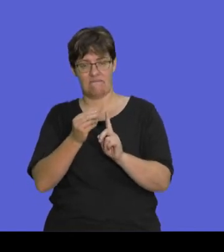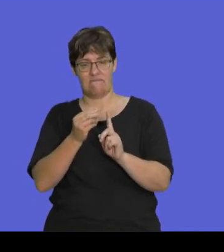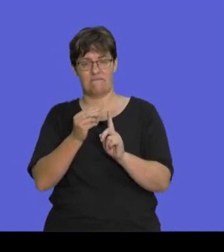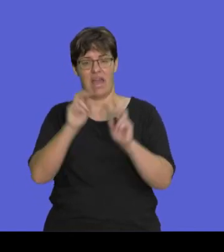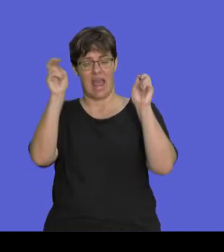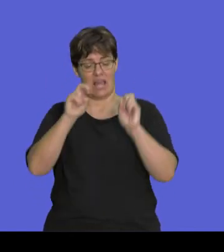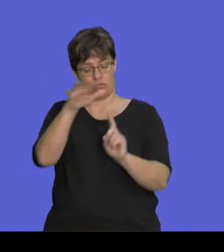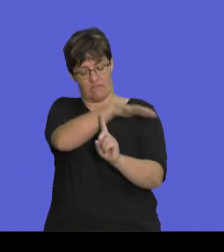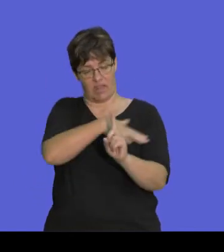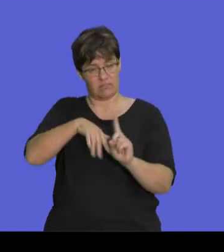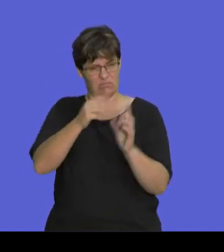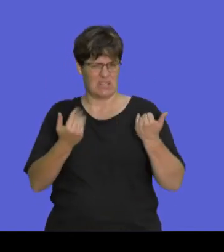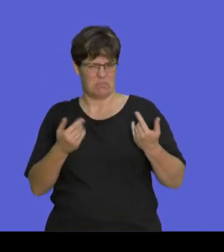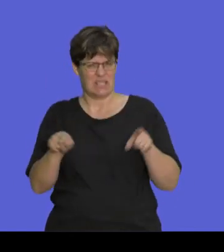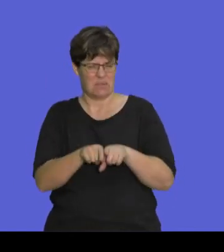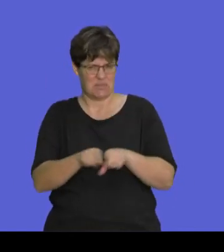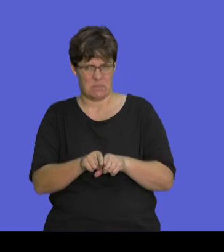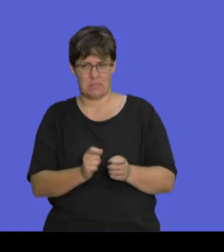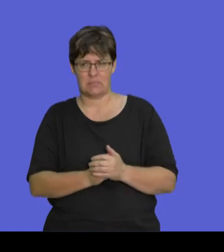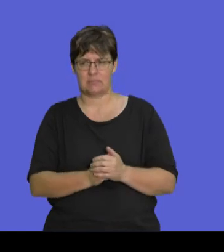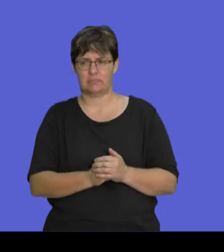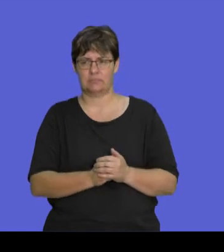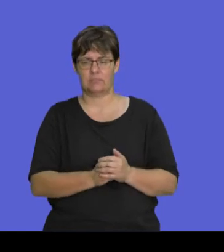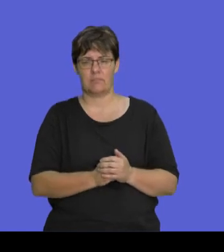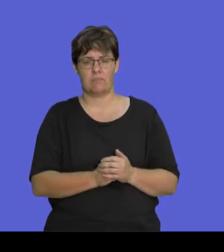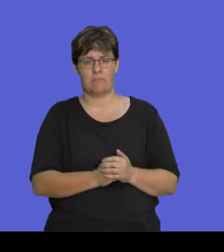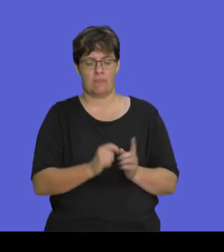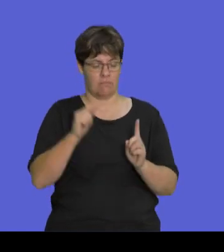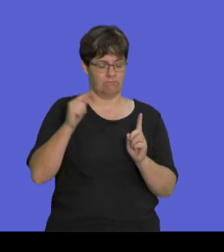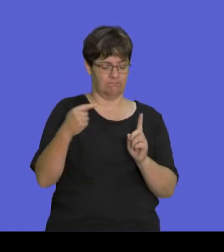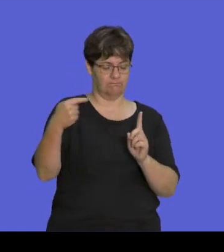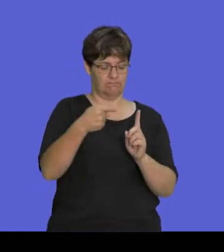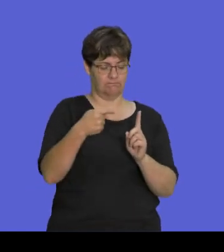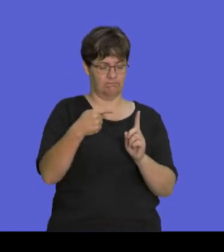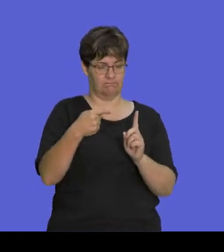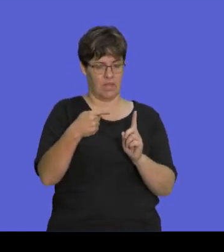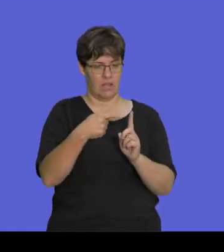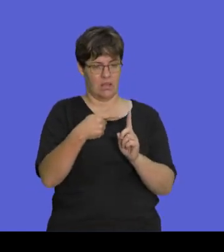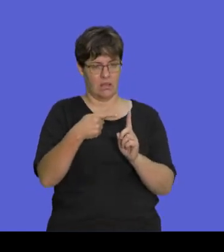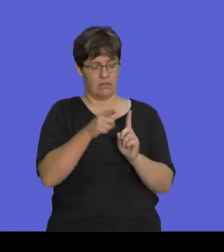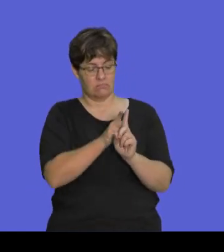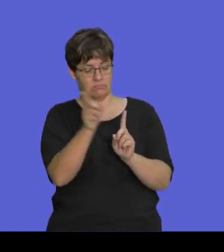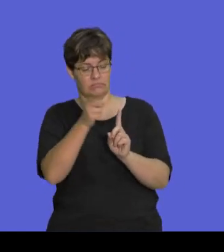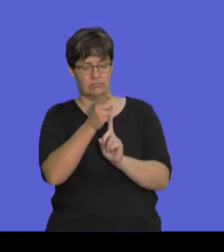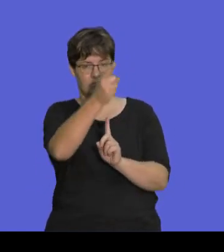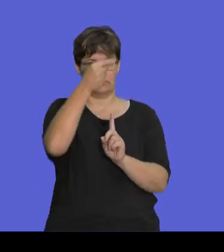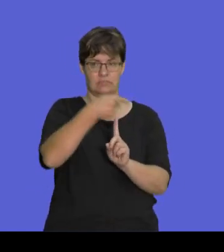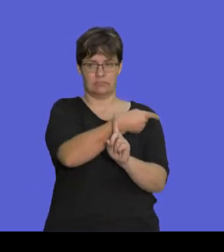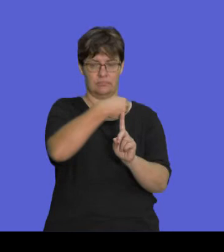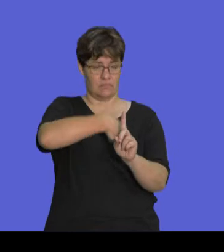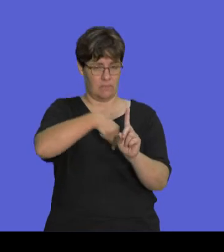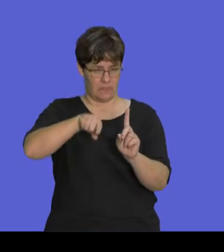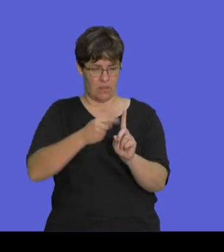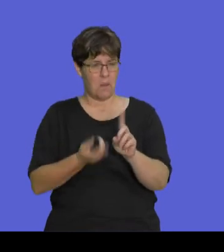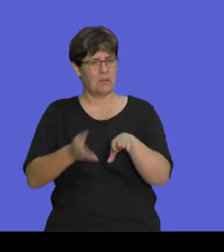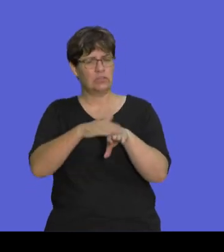electric field, as you would expect, right? So there's an electric field around that positive point charge, okay? Now we're just varying the